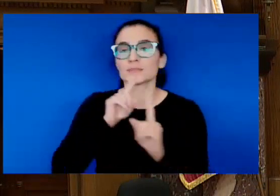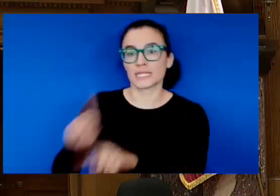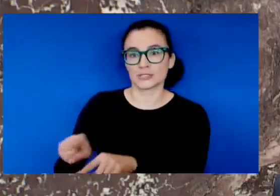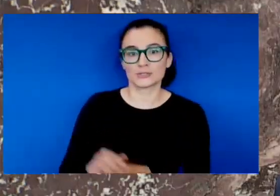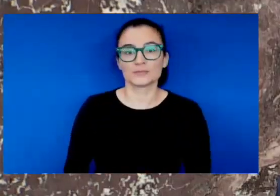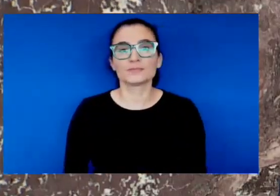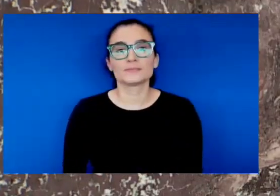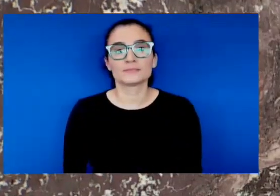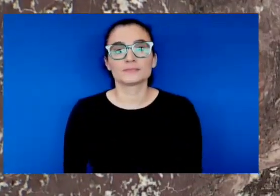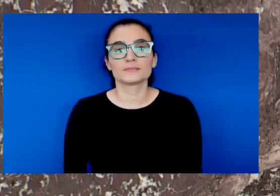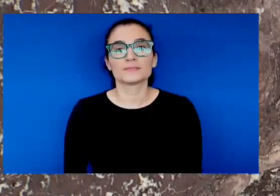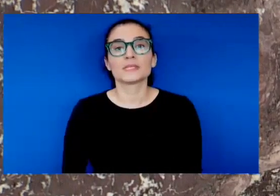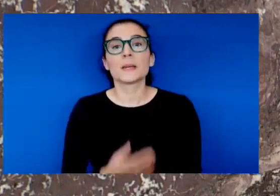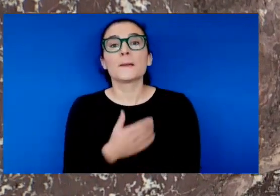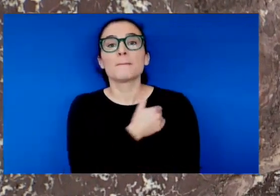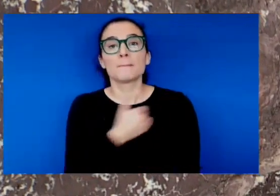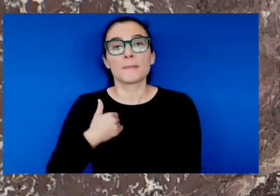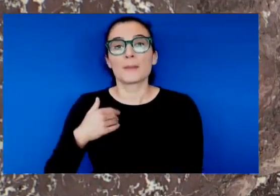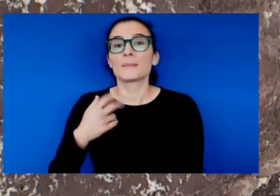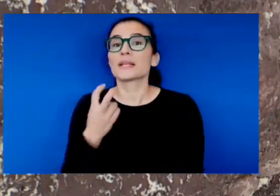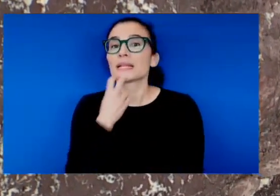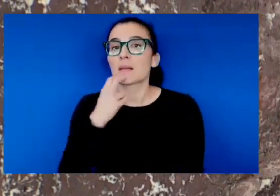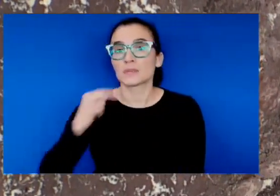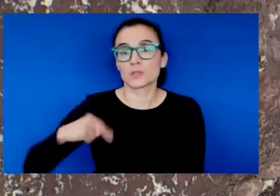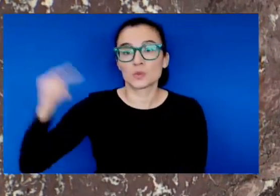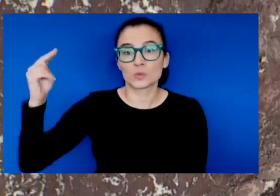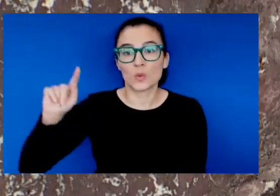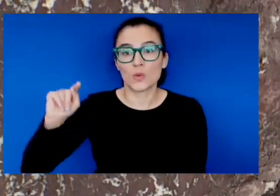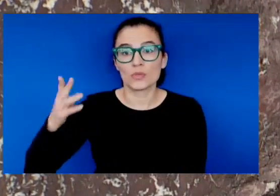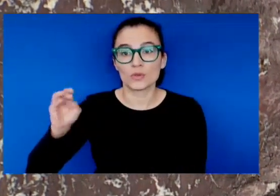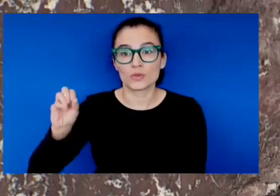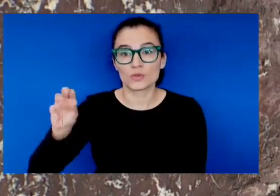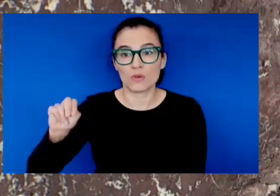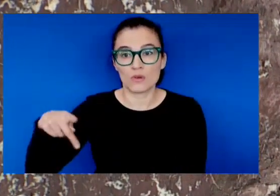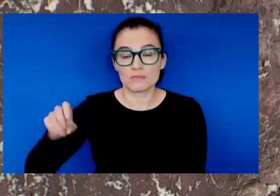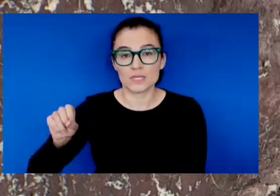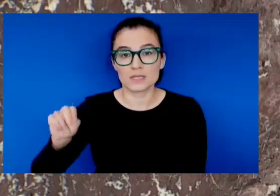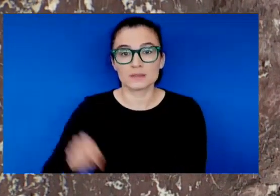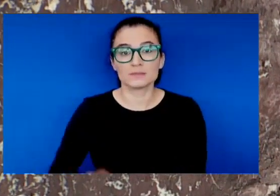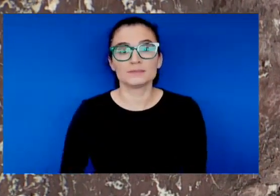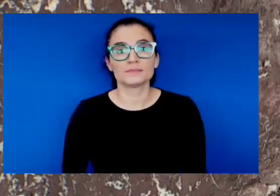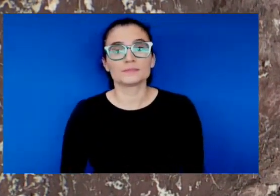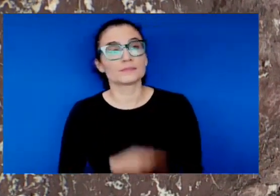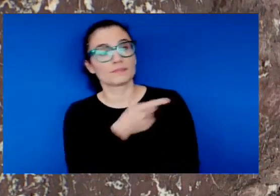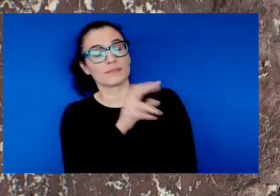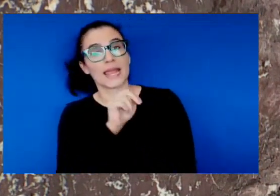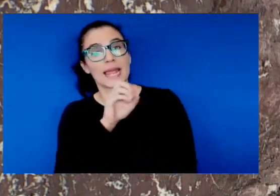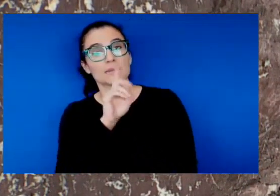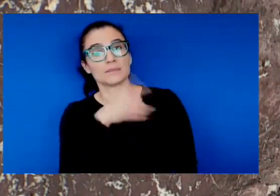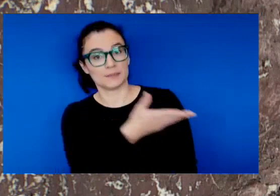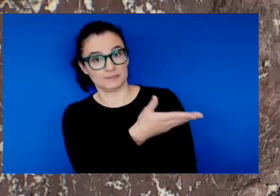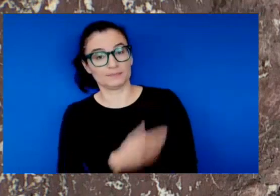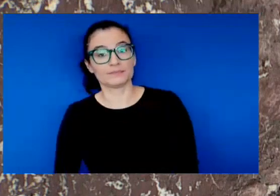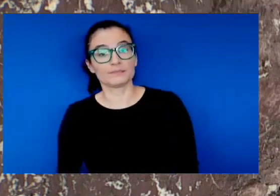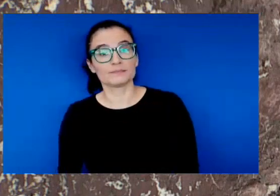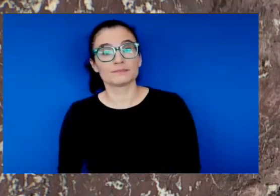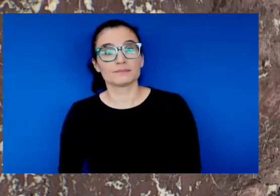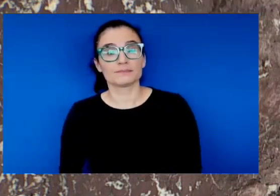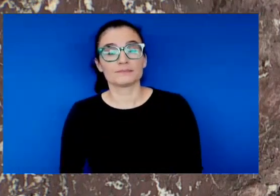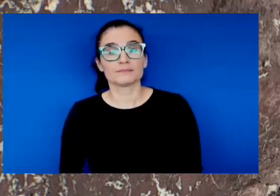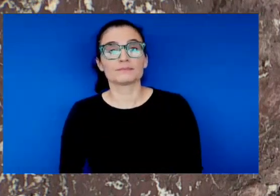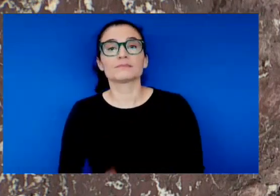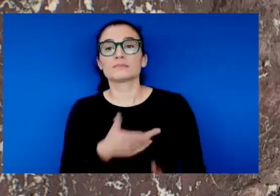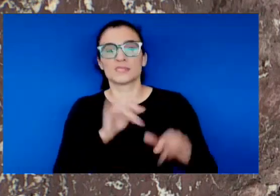anti-Semitism in this NDP caucus, party, cabinet and institutions goes to the core of the Premier's